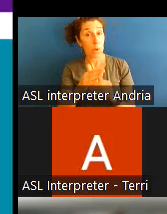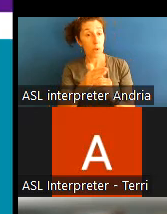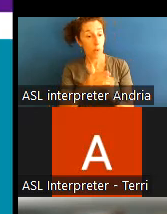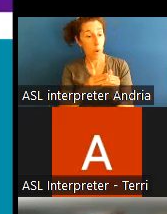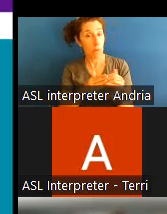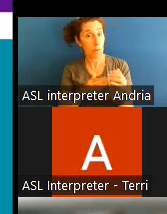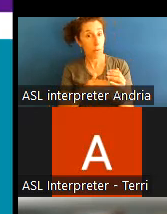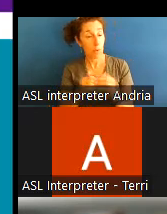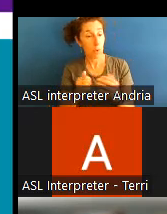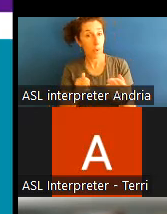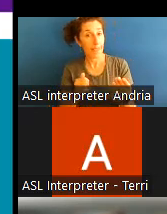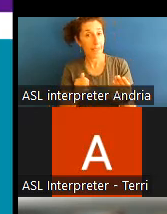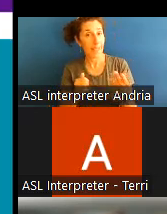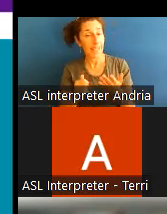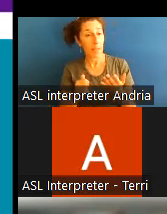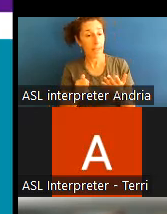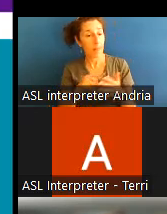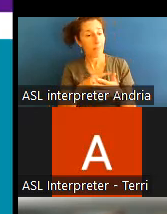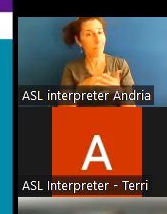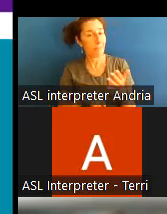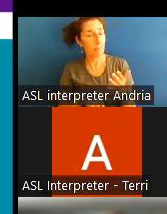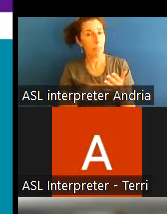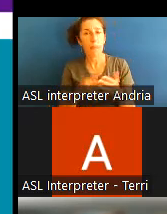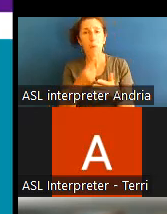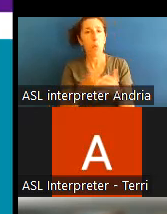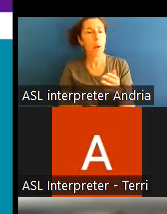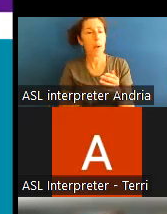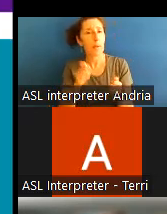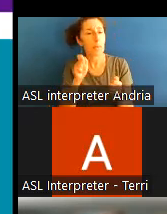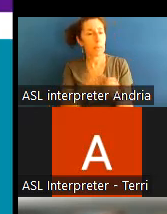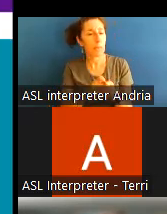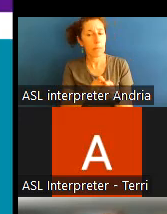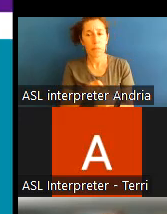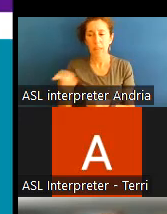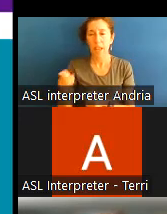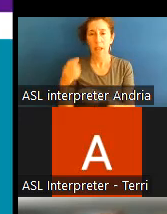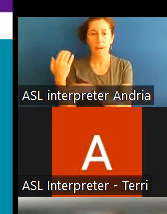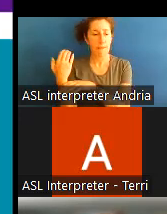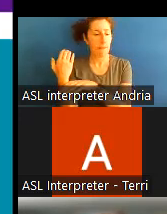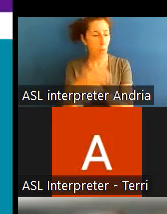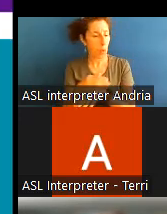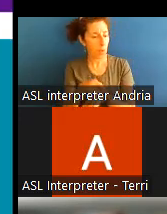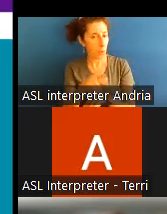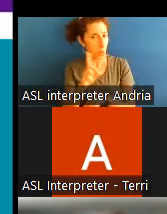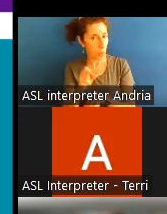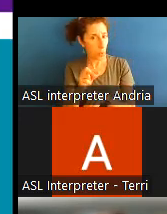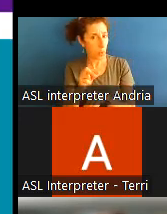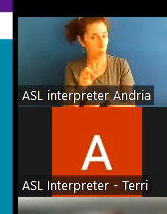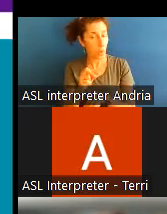really important is that this can really lead you to understand where there might be some medical concerns.